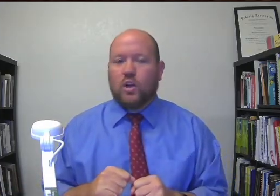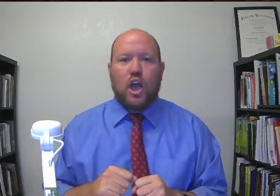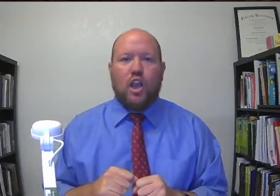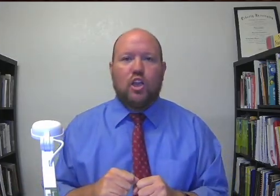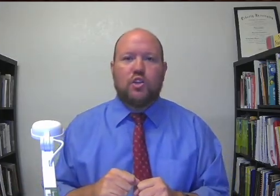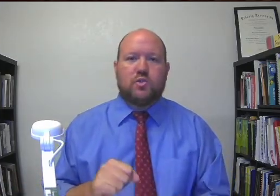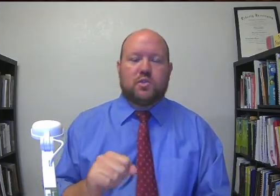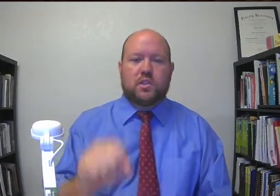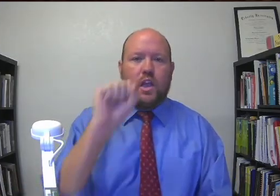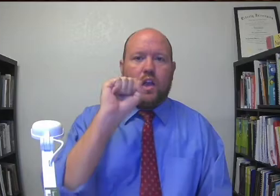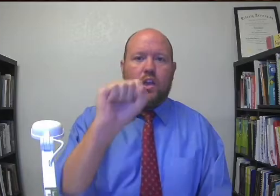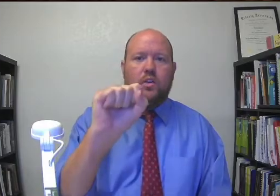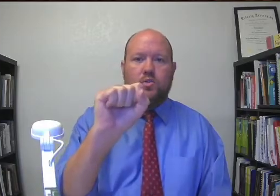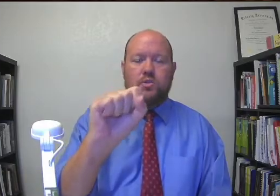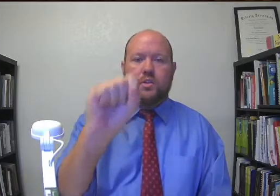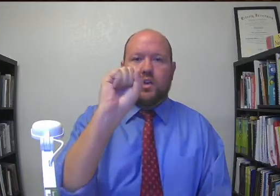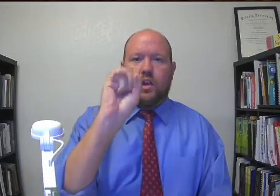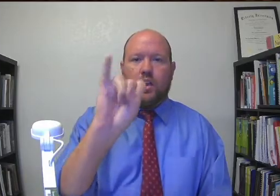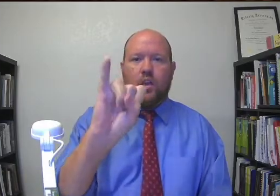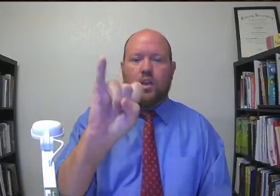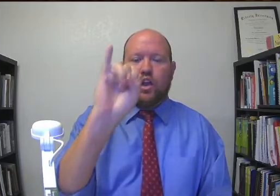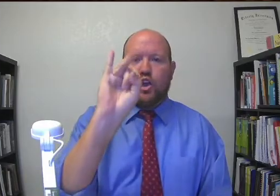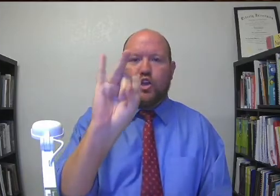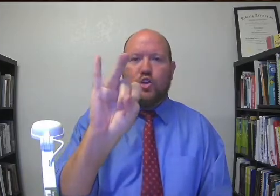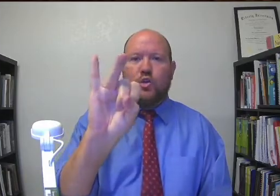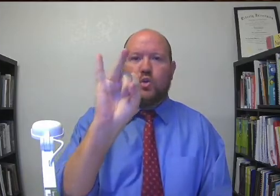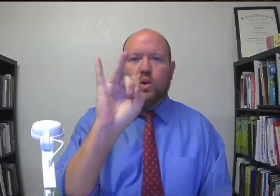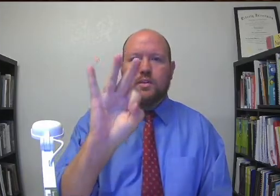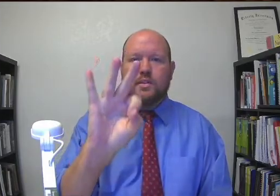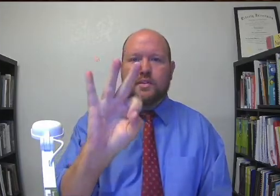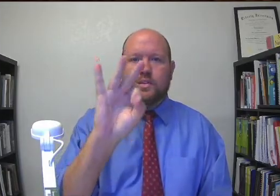Next word, lose. Lose. L